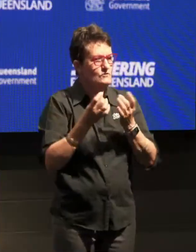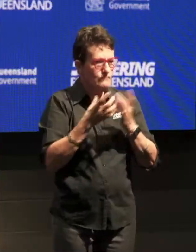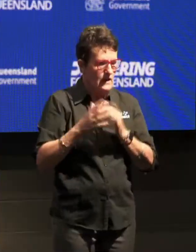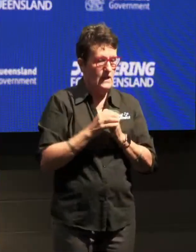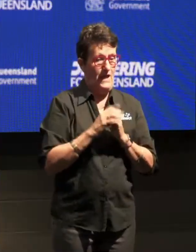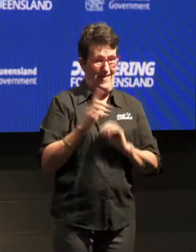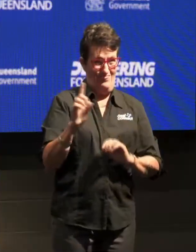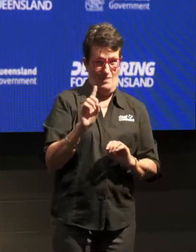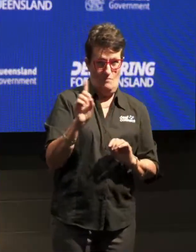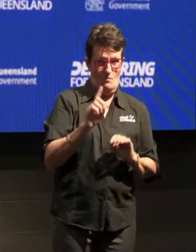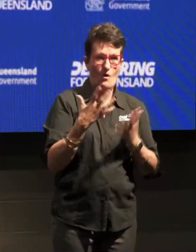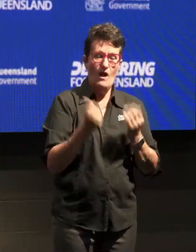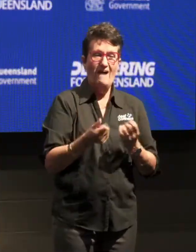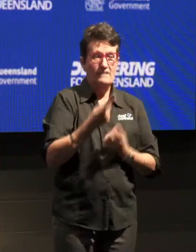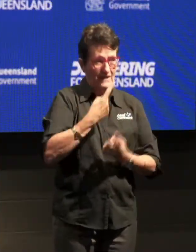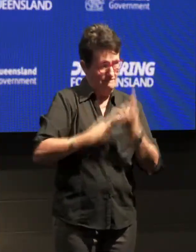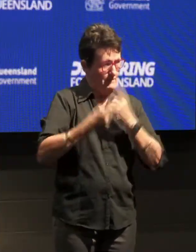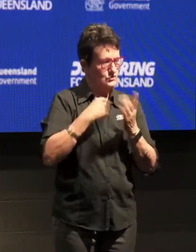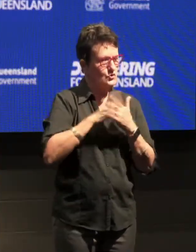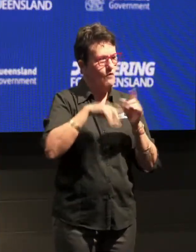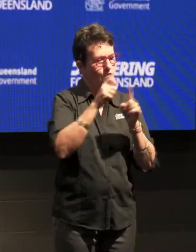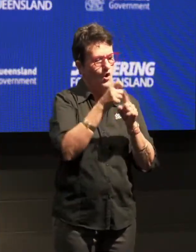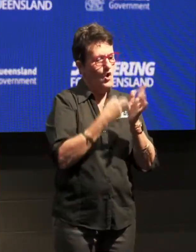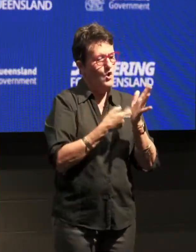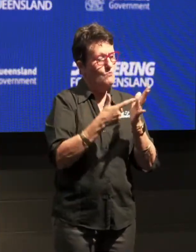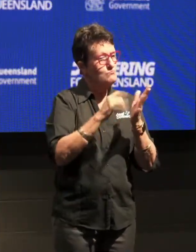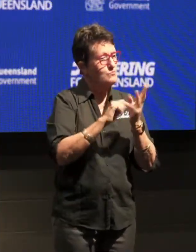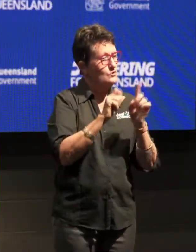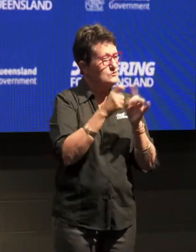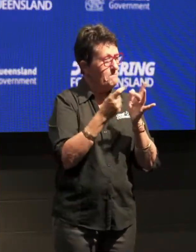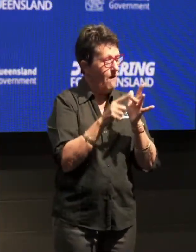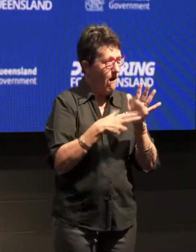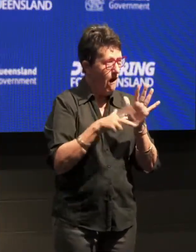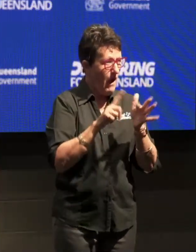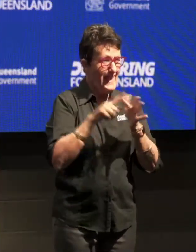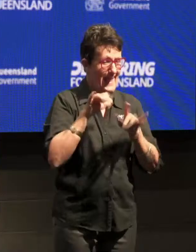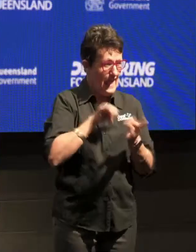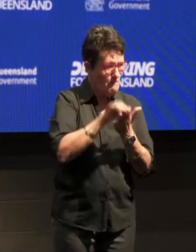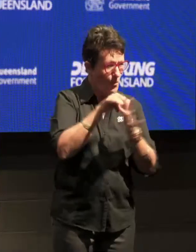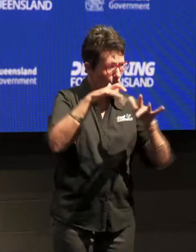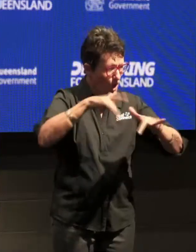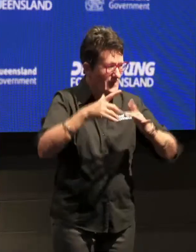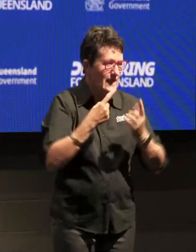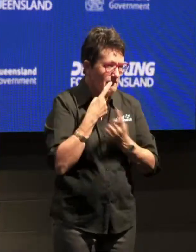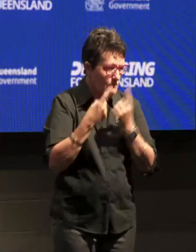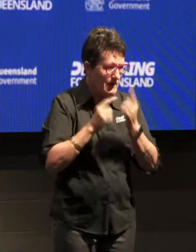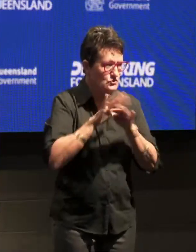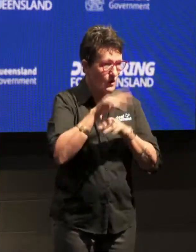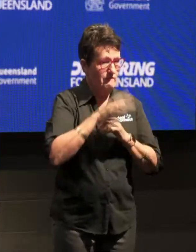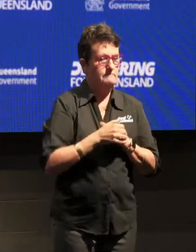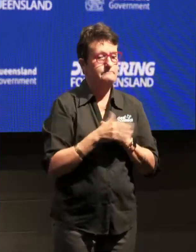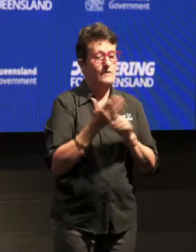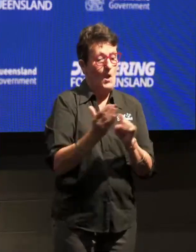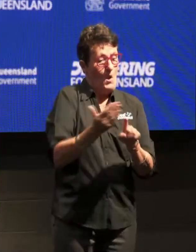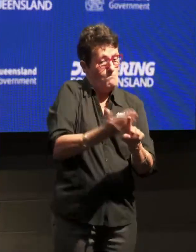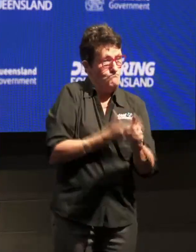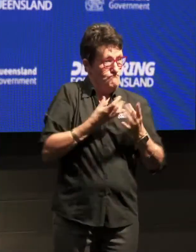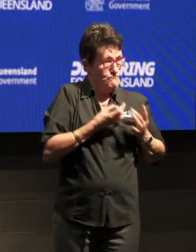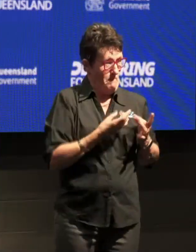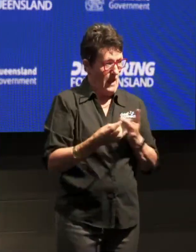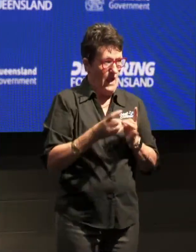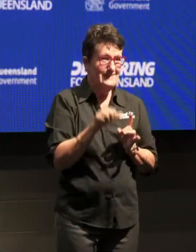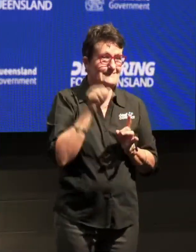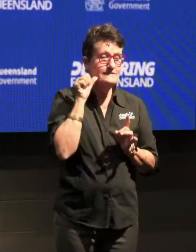moment we have information on the Proserpine Airport, we'll share that as well. So I just want to turn to the pre-deployment. Yesterday I